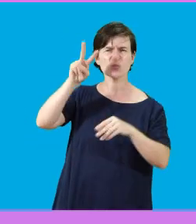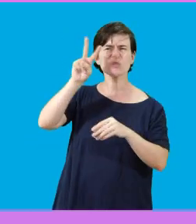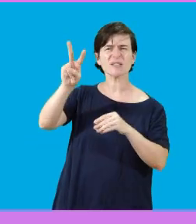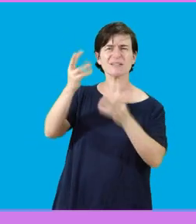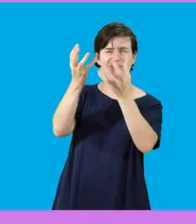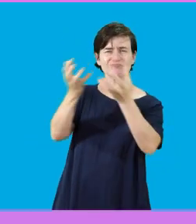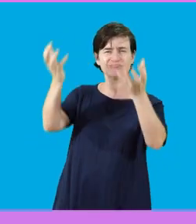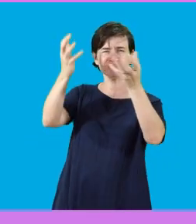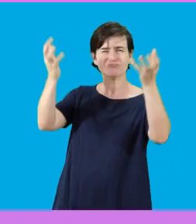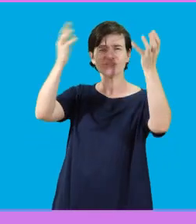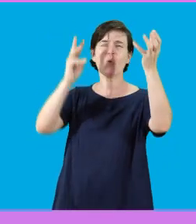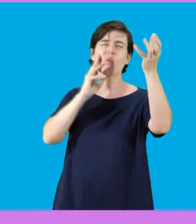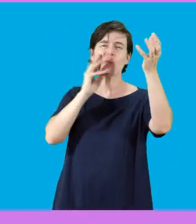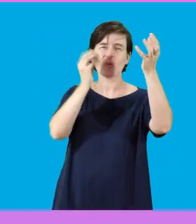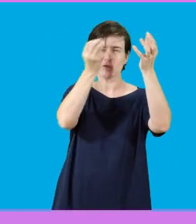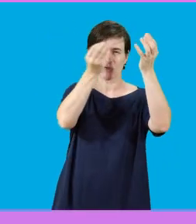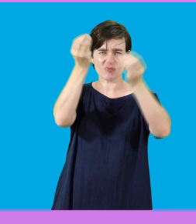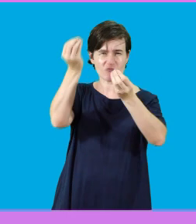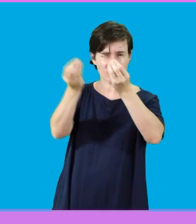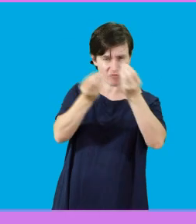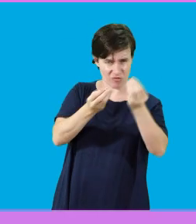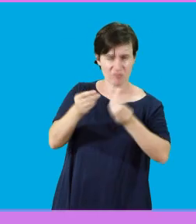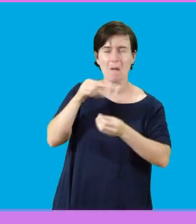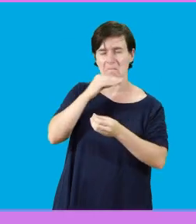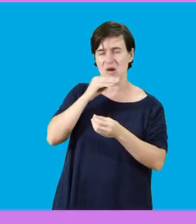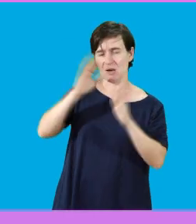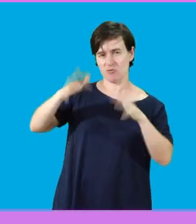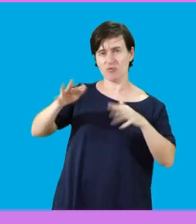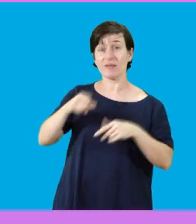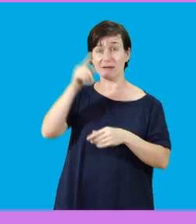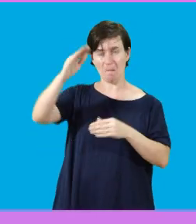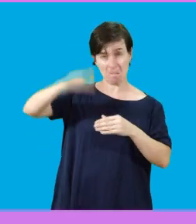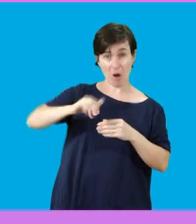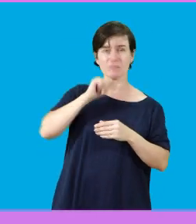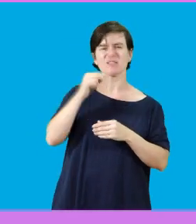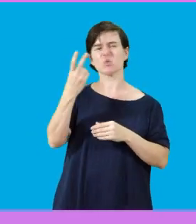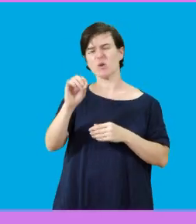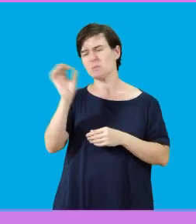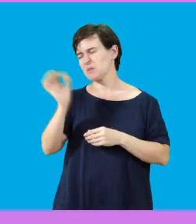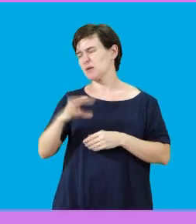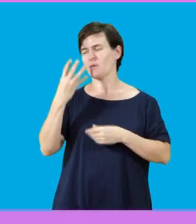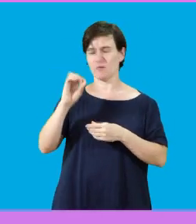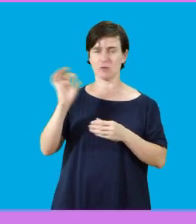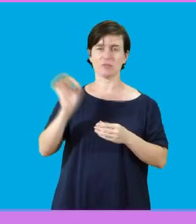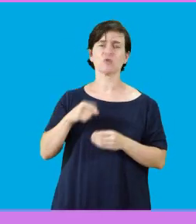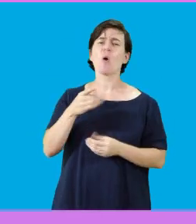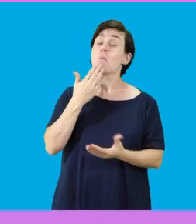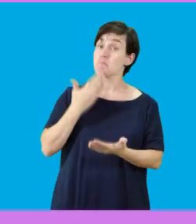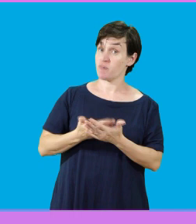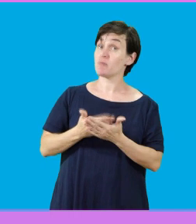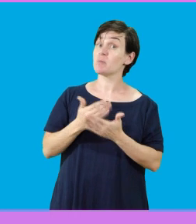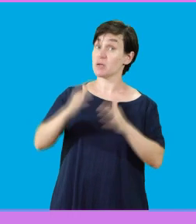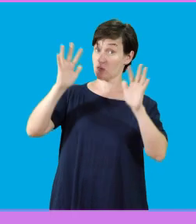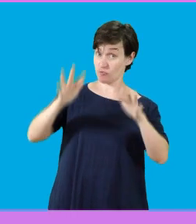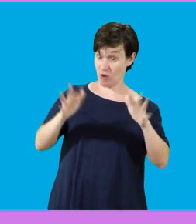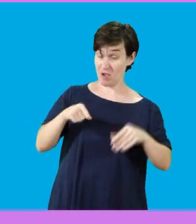see it with these droplets here. This determines rain, and they also give you the percentage of that rain, that it's 20%, it's 40. So what is the